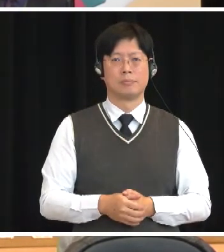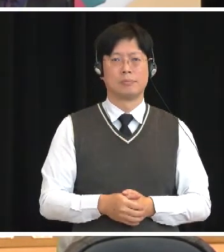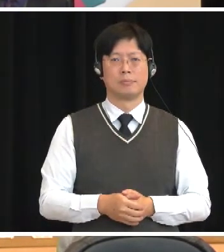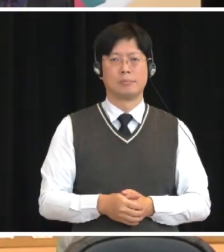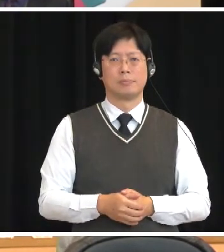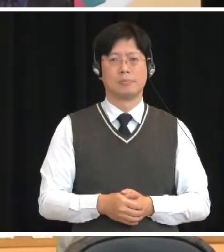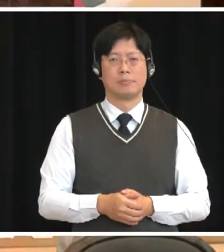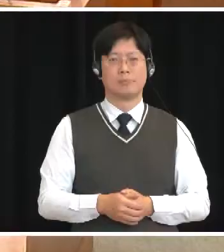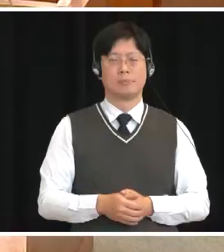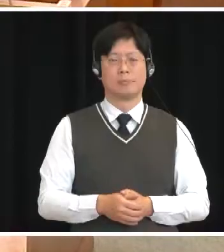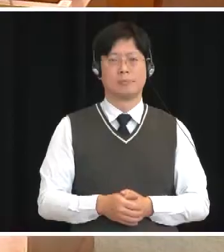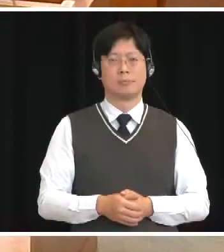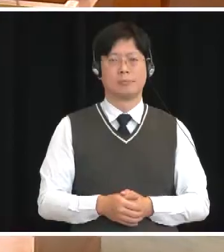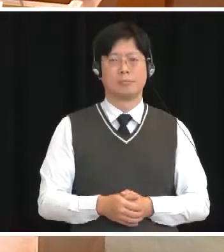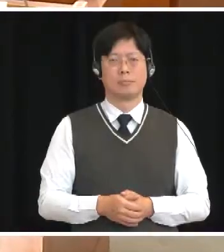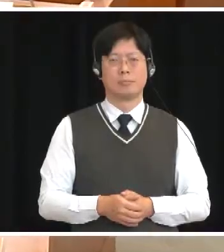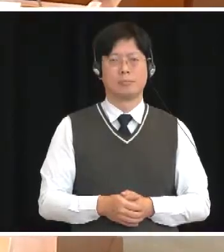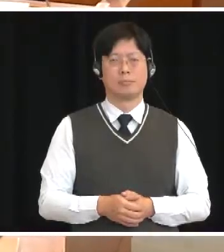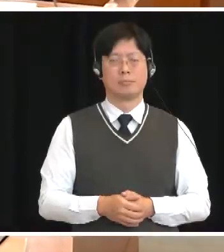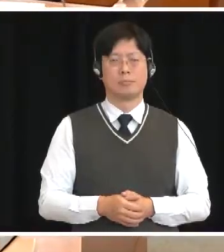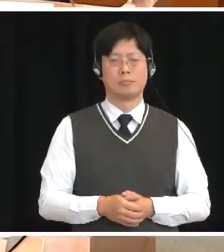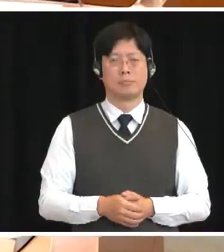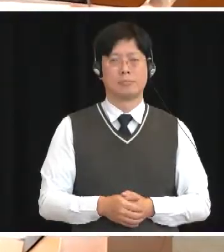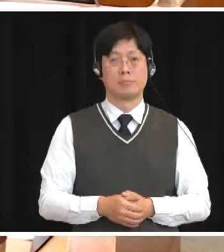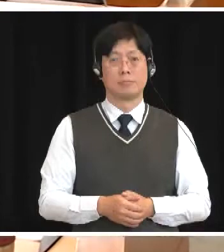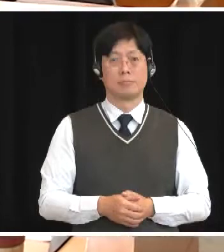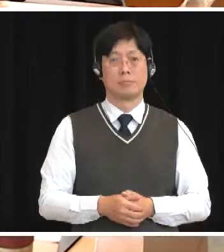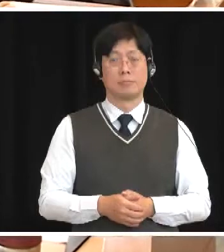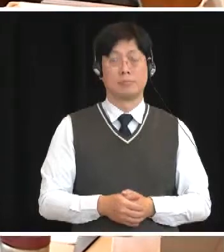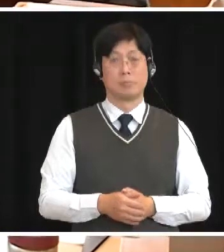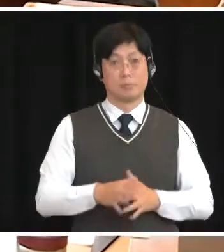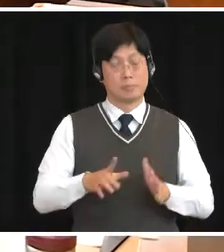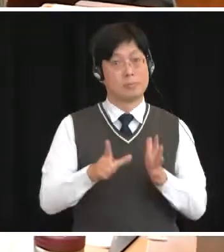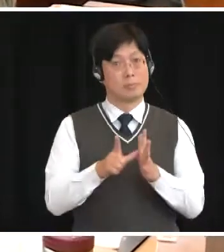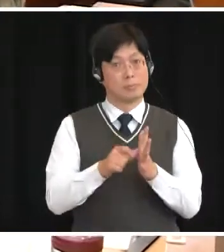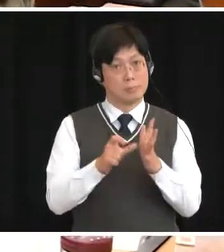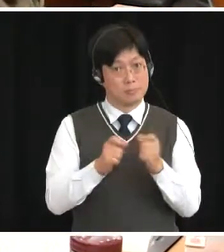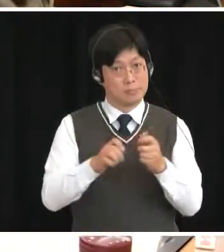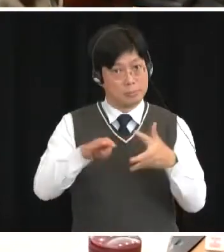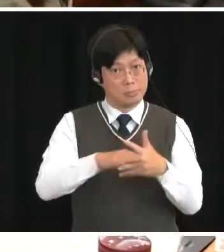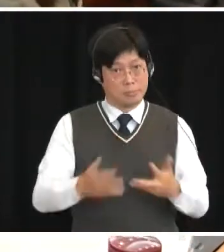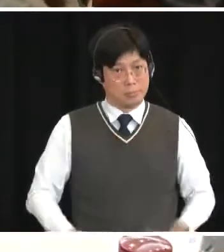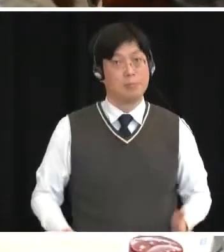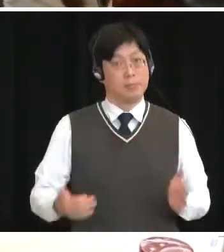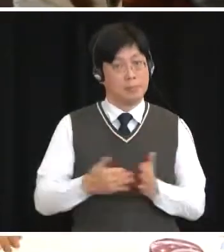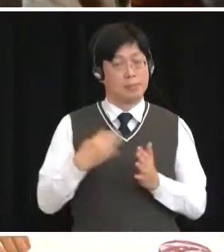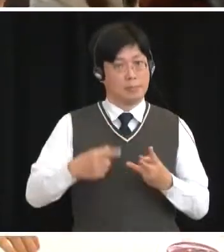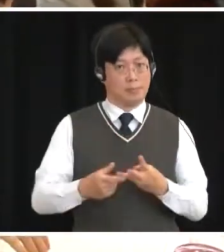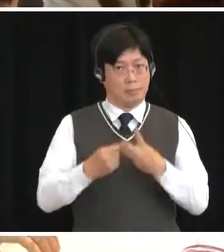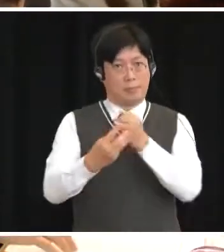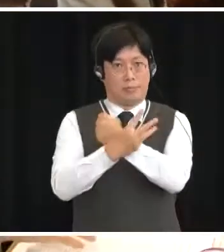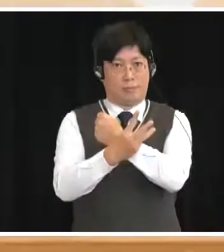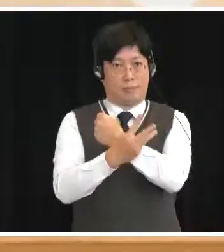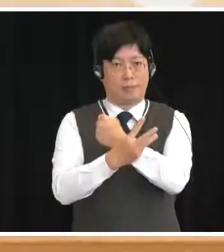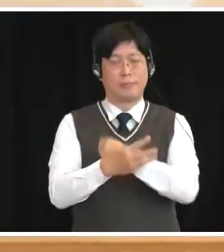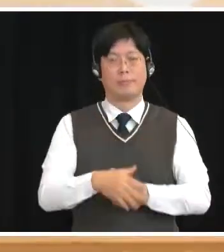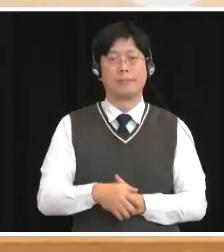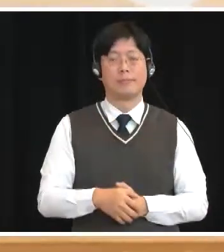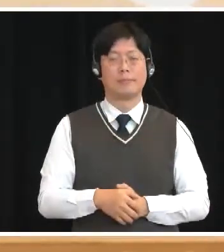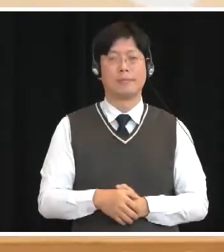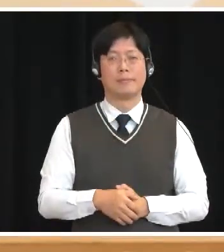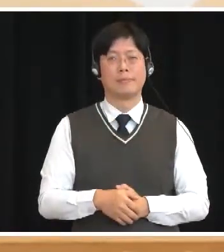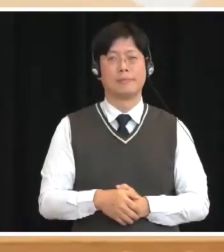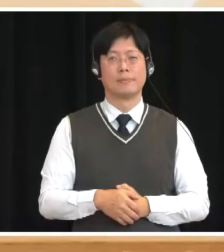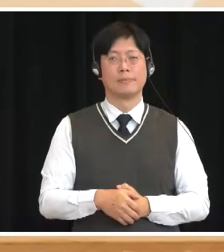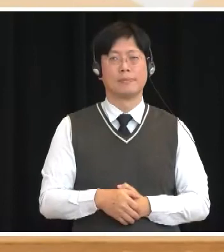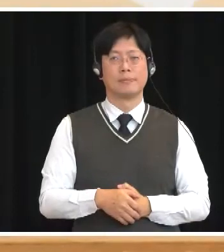with chapter or cluster 3. We have to try